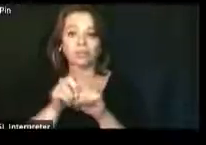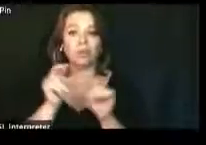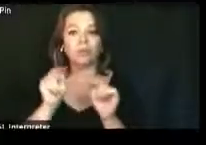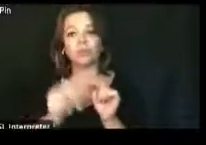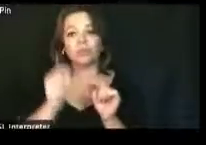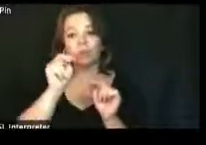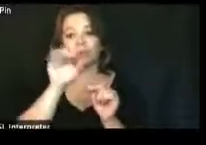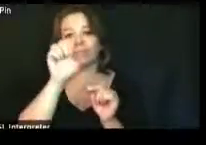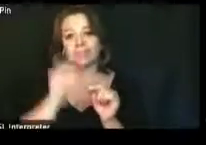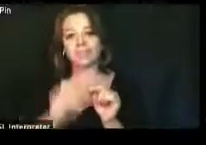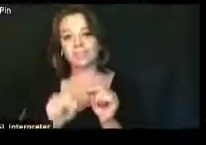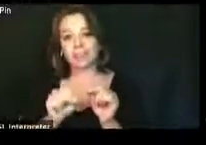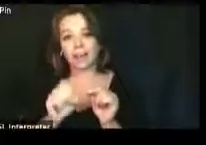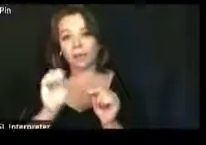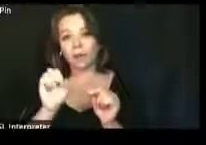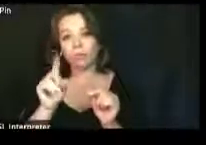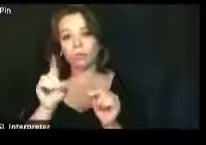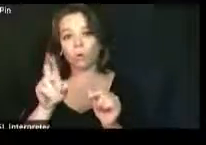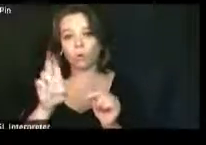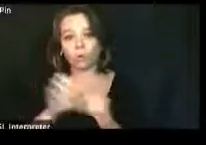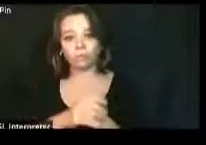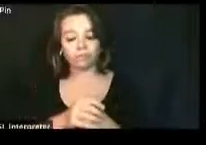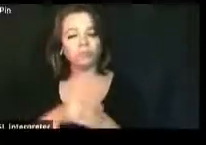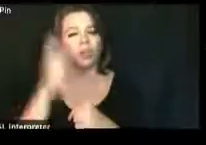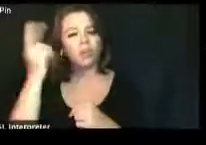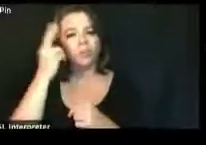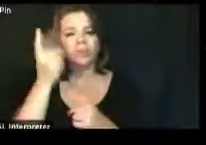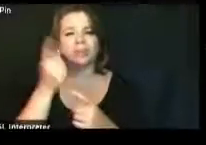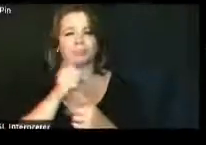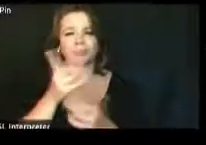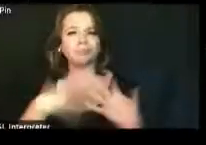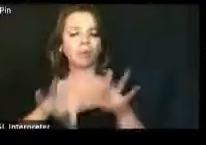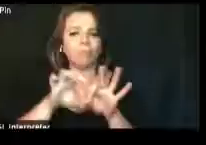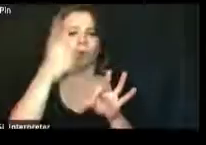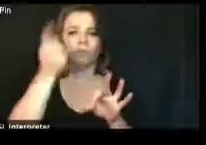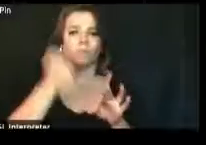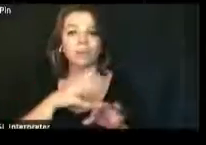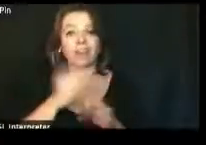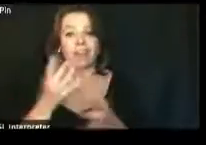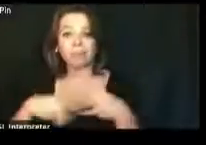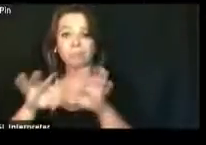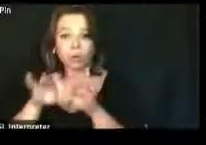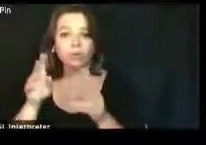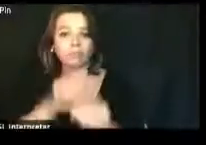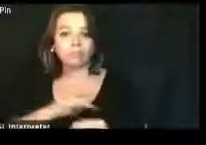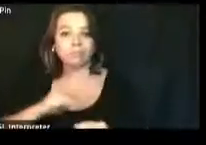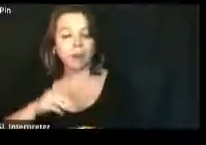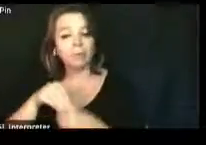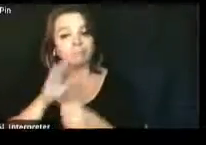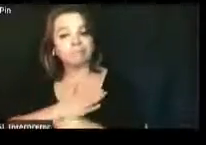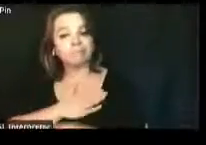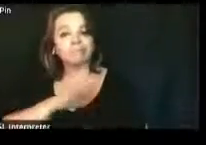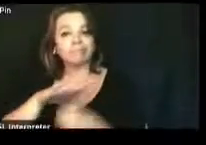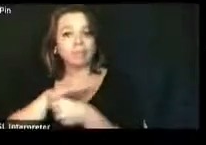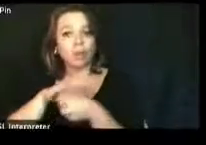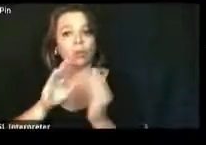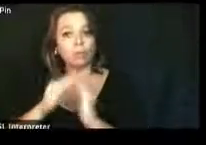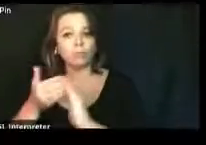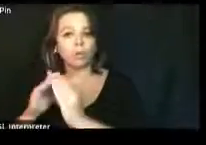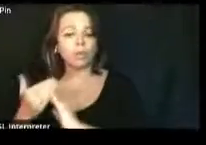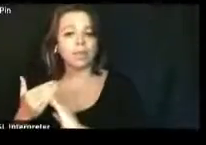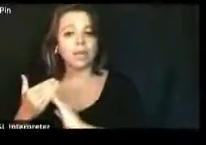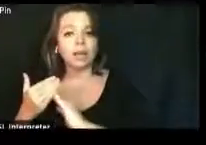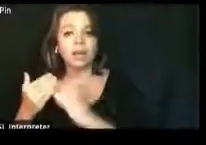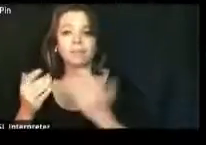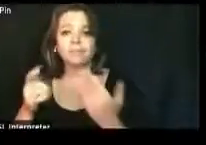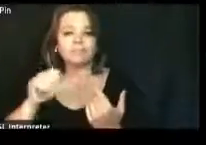corridor. The reason that this is so important to me and so important to the members of my local community is because there should not be